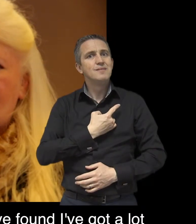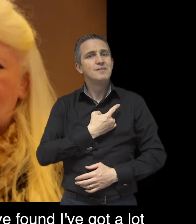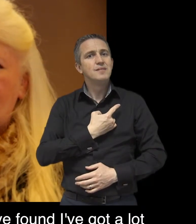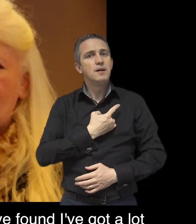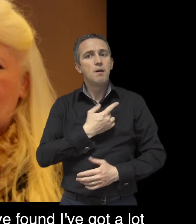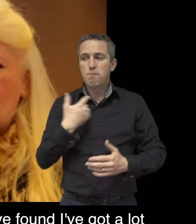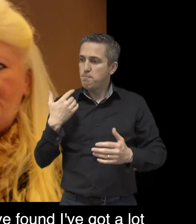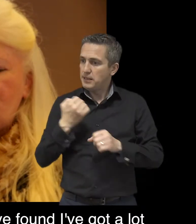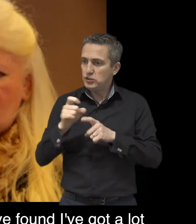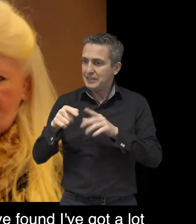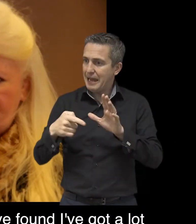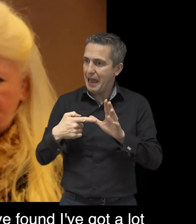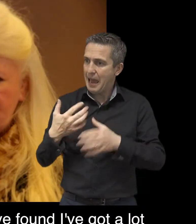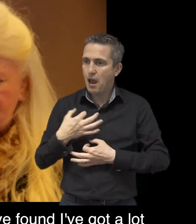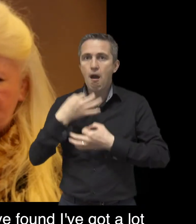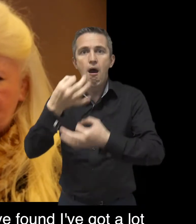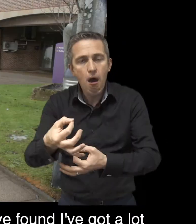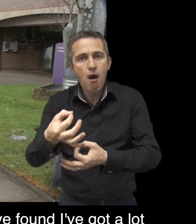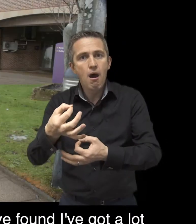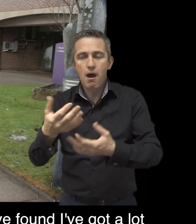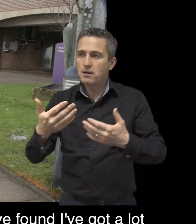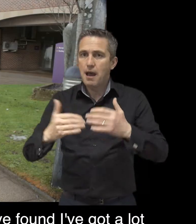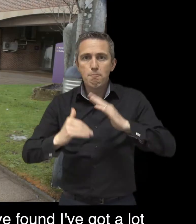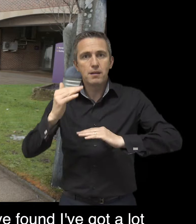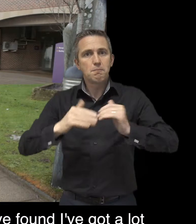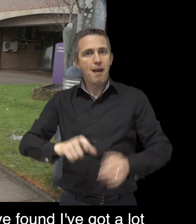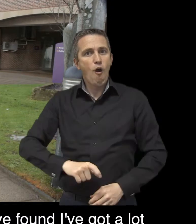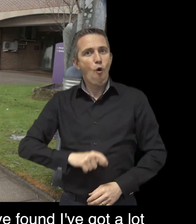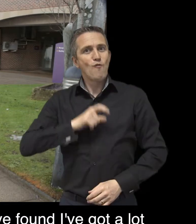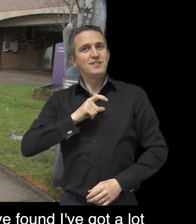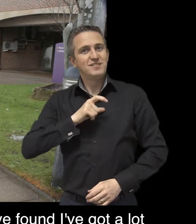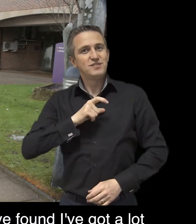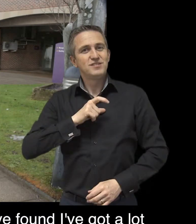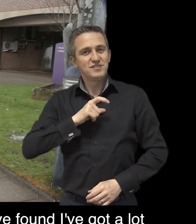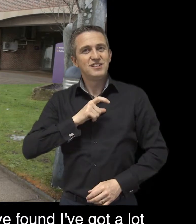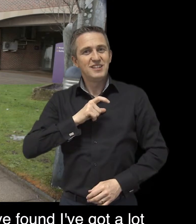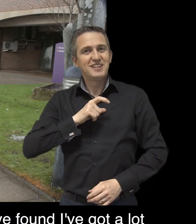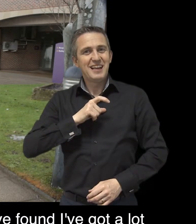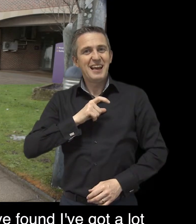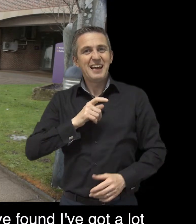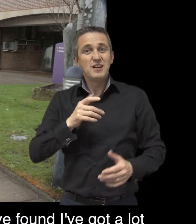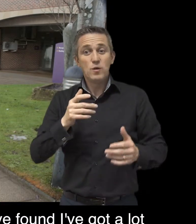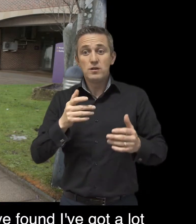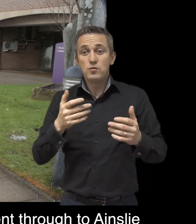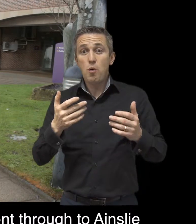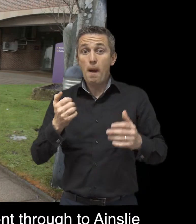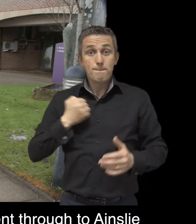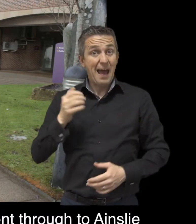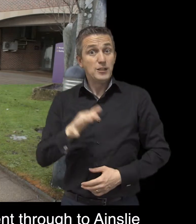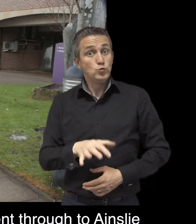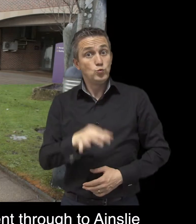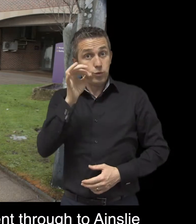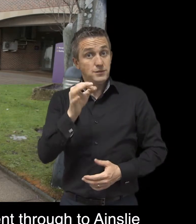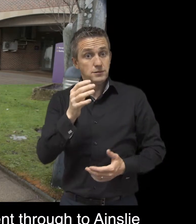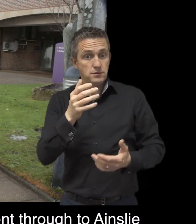I've found I've got a lot more confidence. I'm now actually just the beginning that my